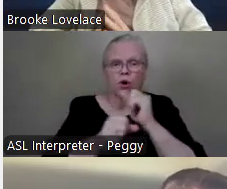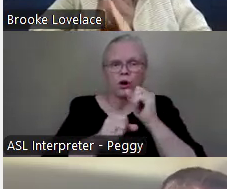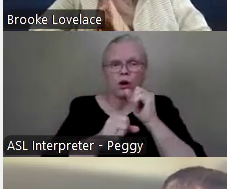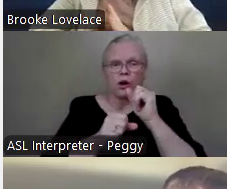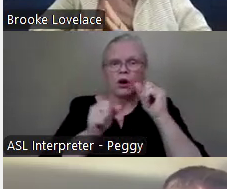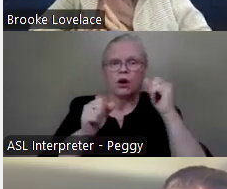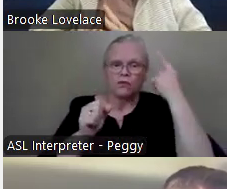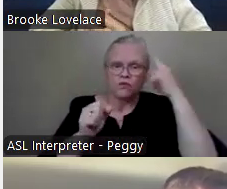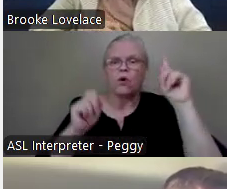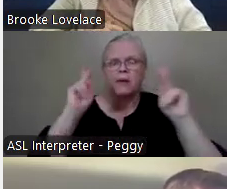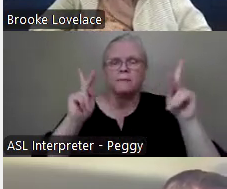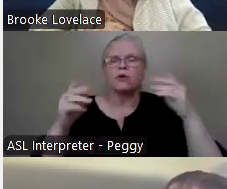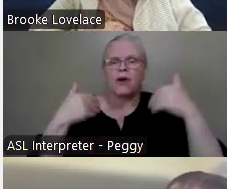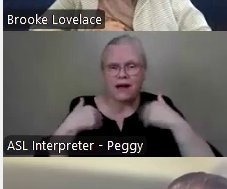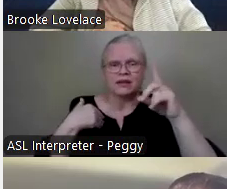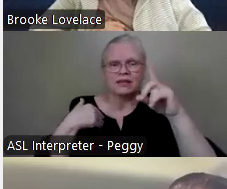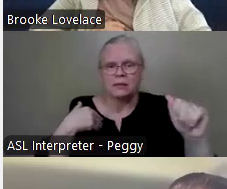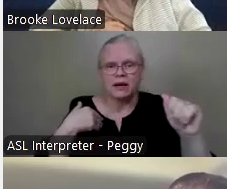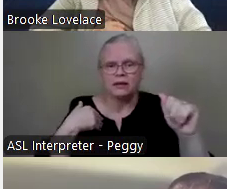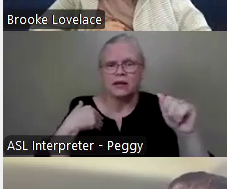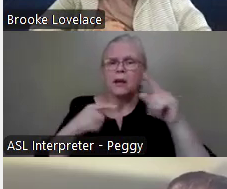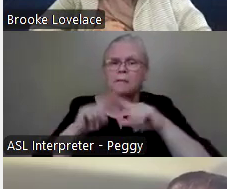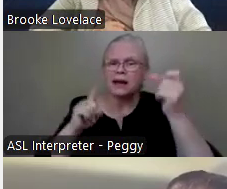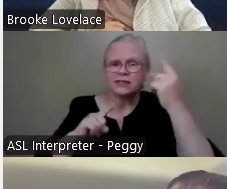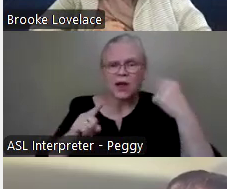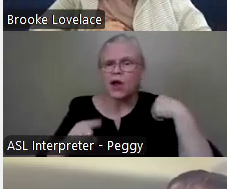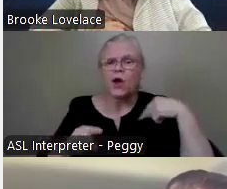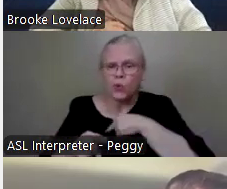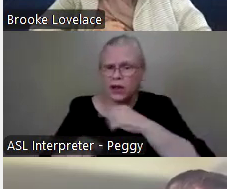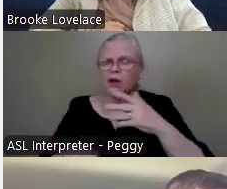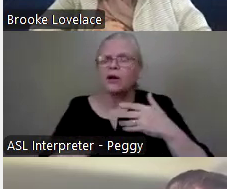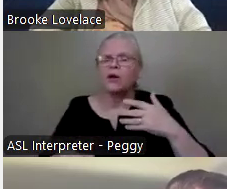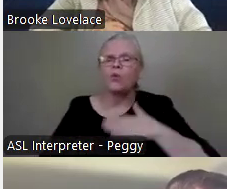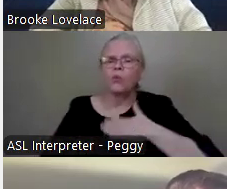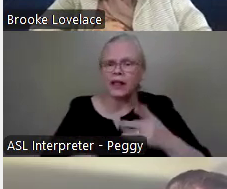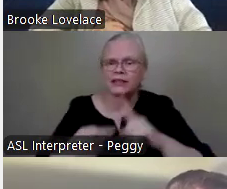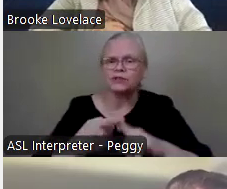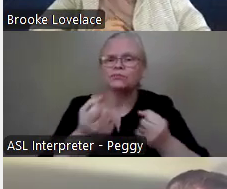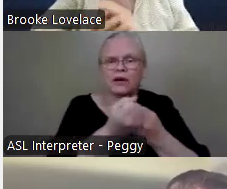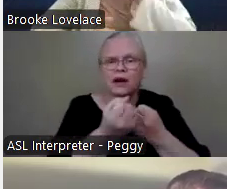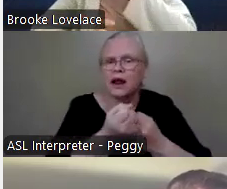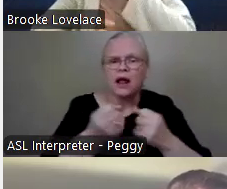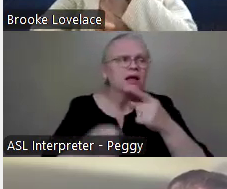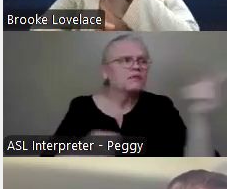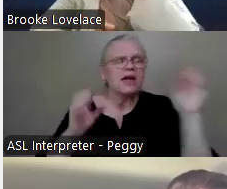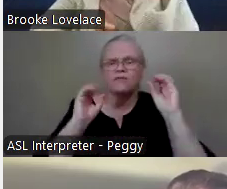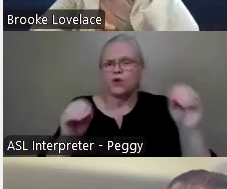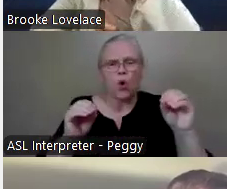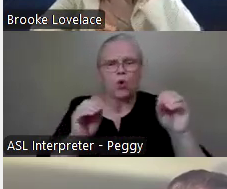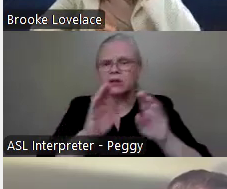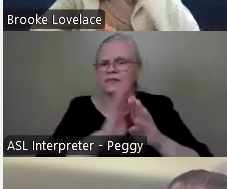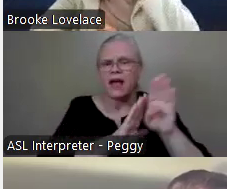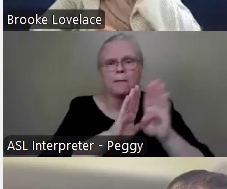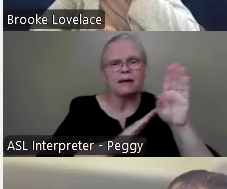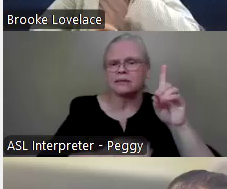mean that we won't, do some cross advocacy across populations that don't have a developmental disability too. And there could be